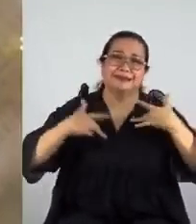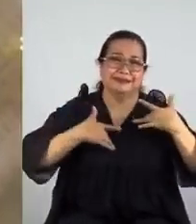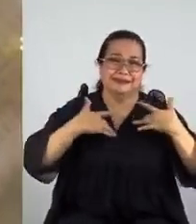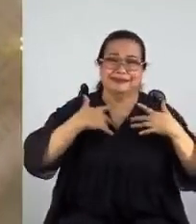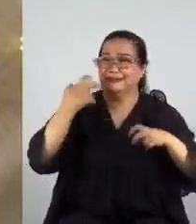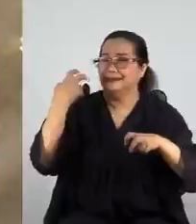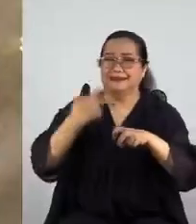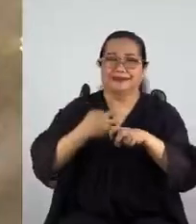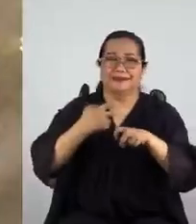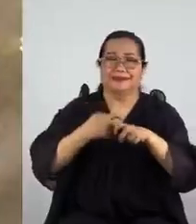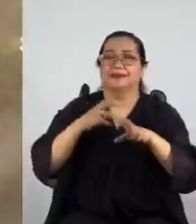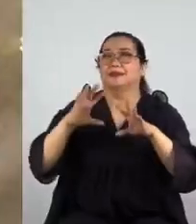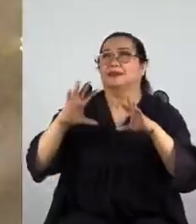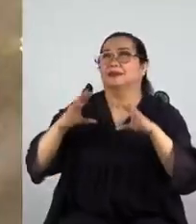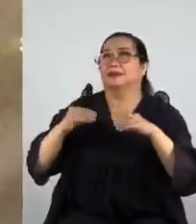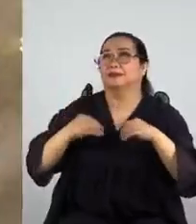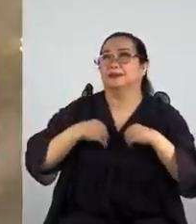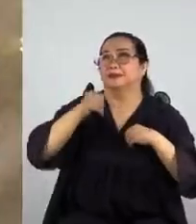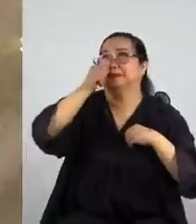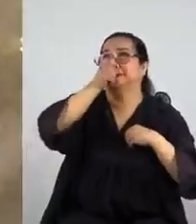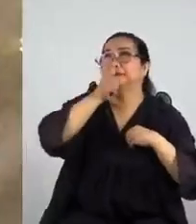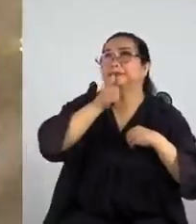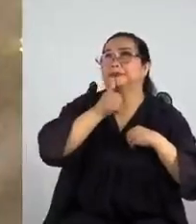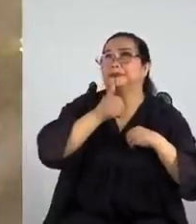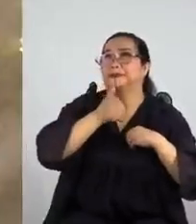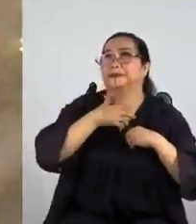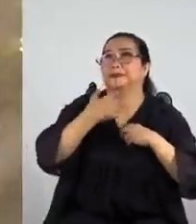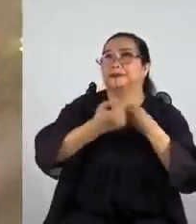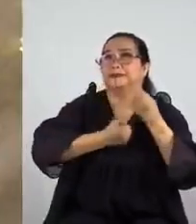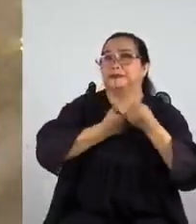Sometimes we think we just must accept this misery.